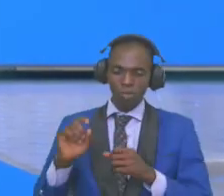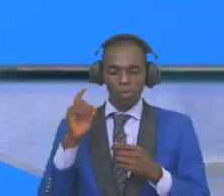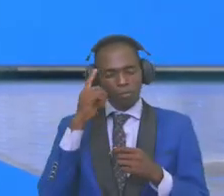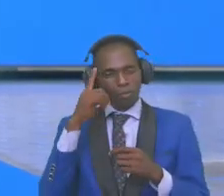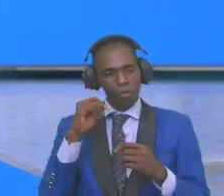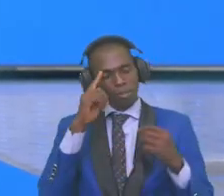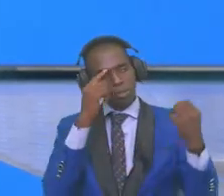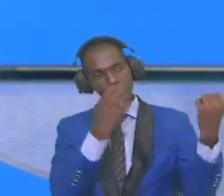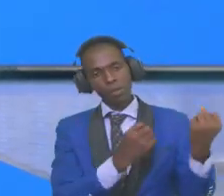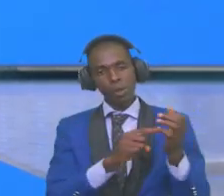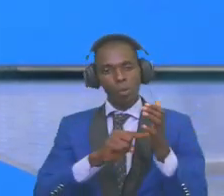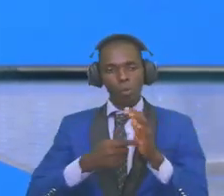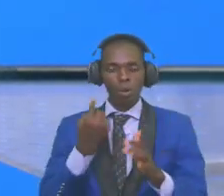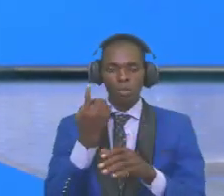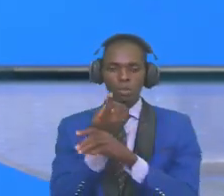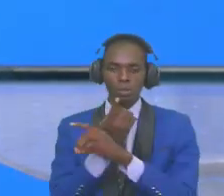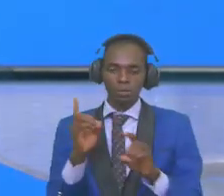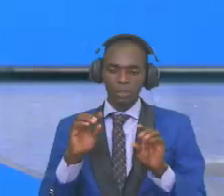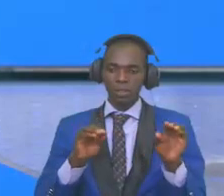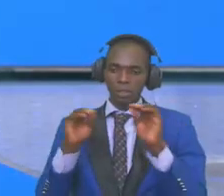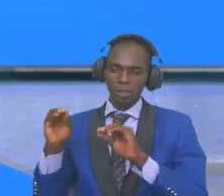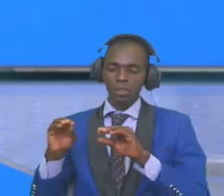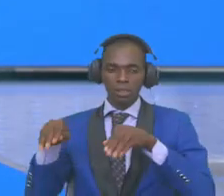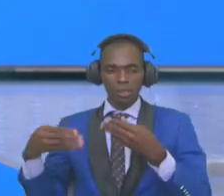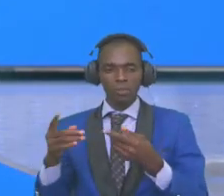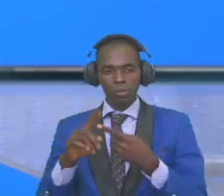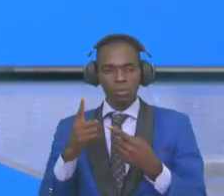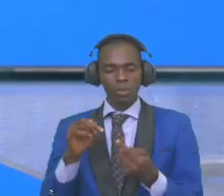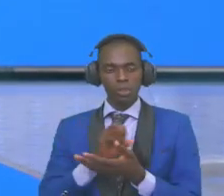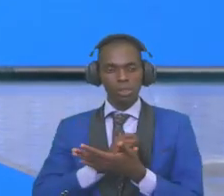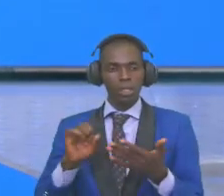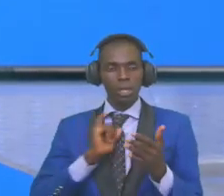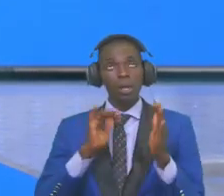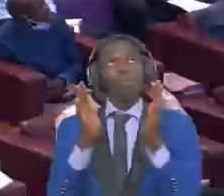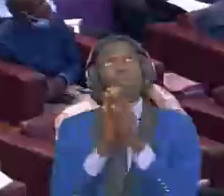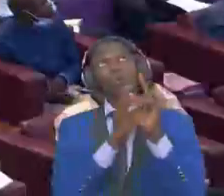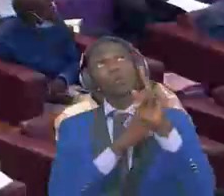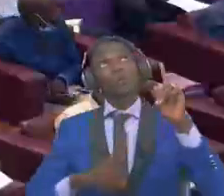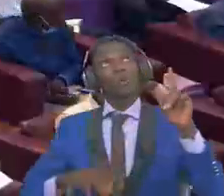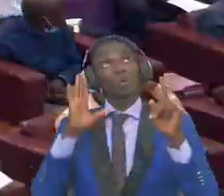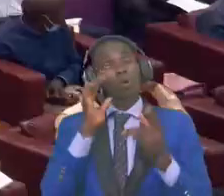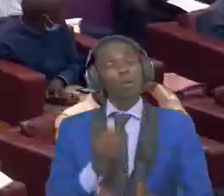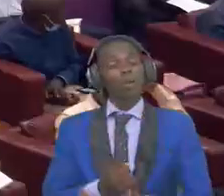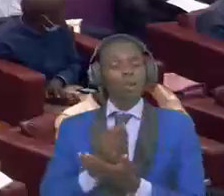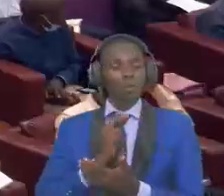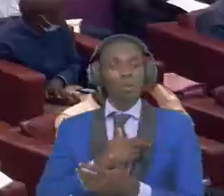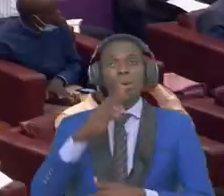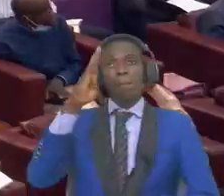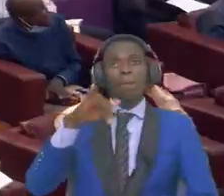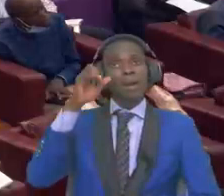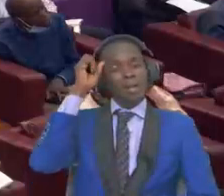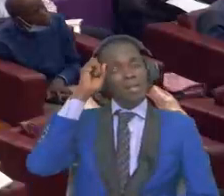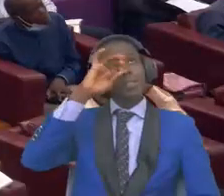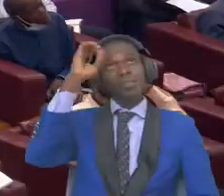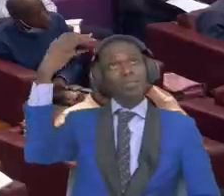delivered unto the saints. And I pray the Lord will help us. By his grace,